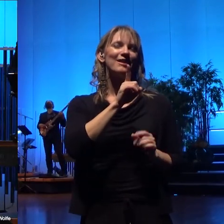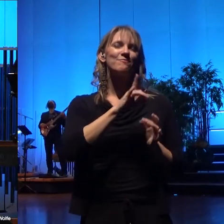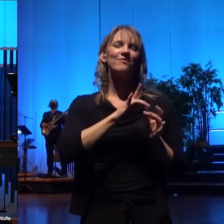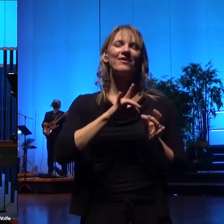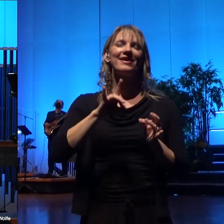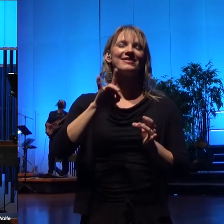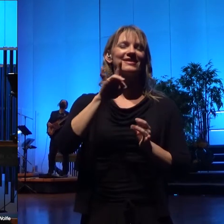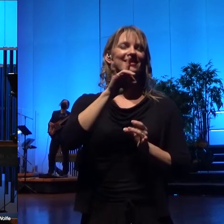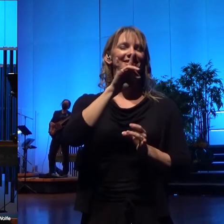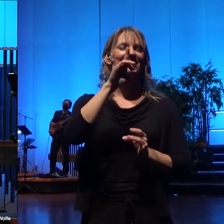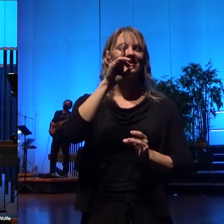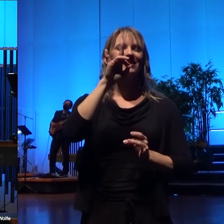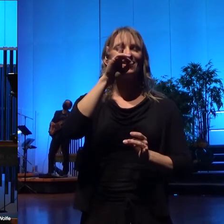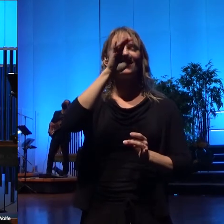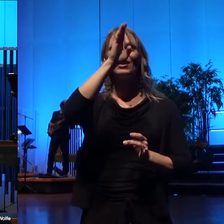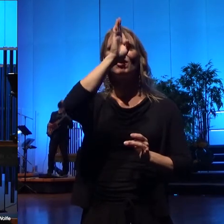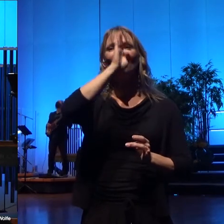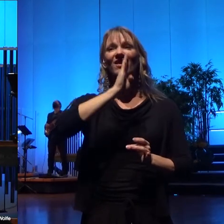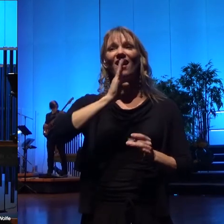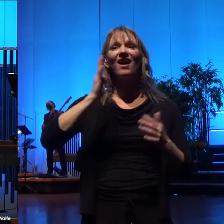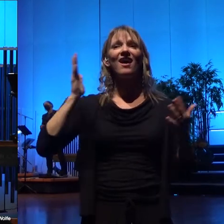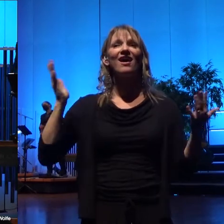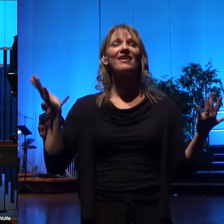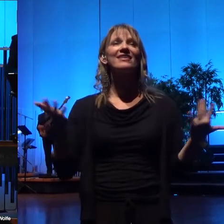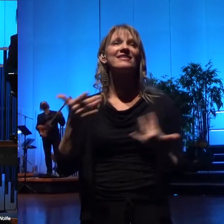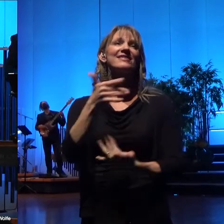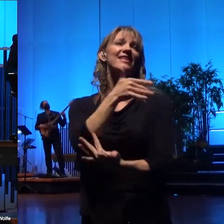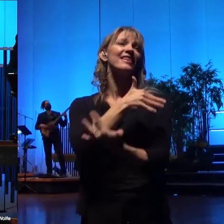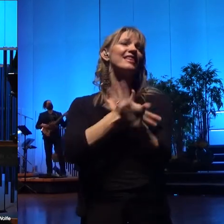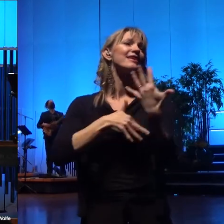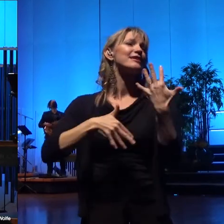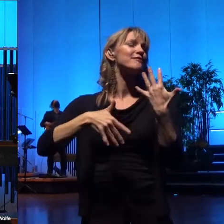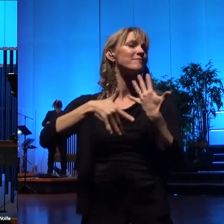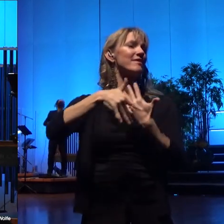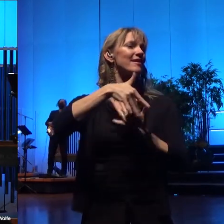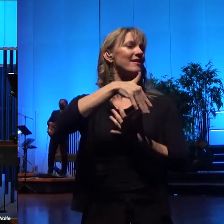Surely the presence of God is